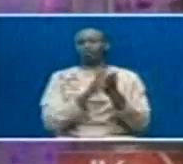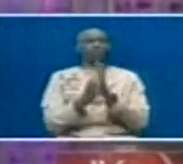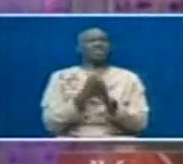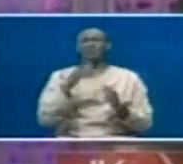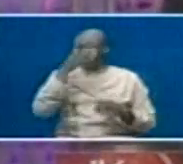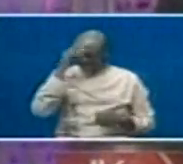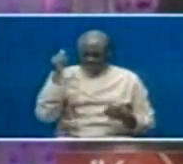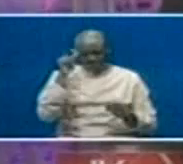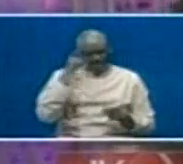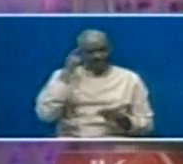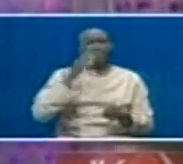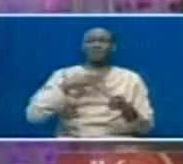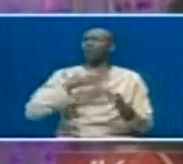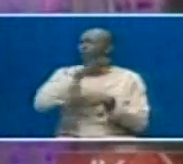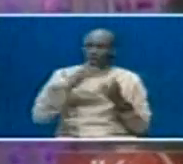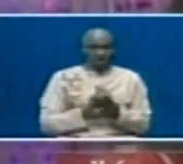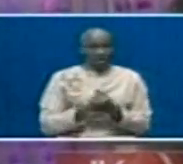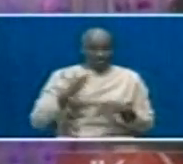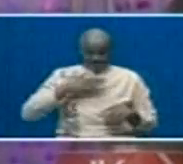My sister, Sharifa, who was